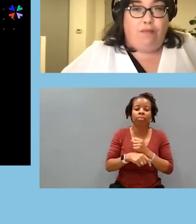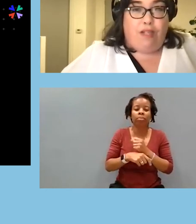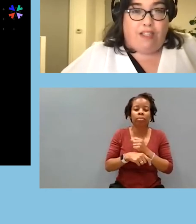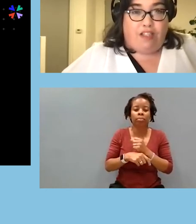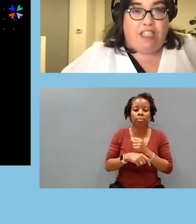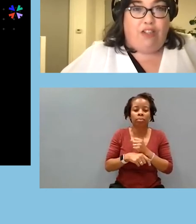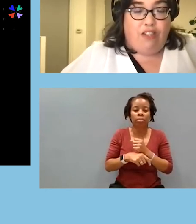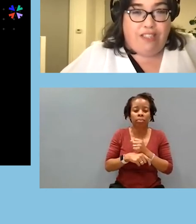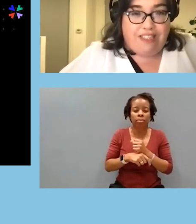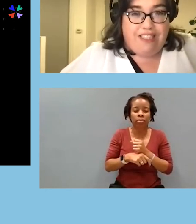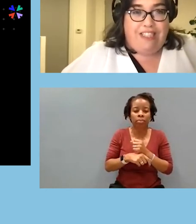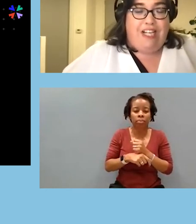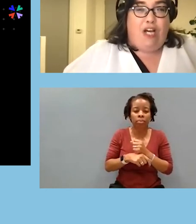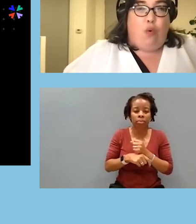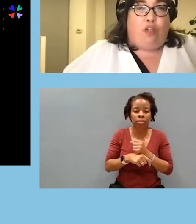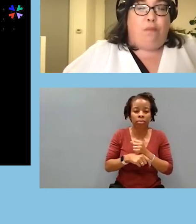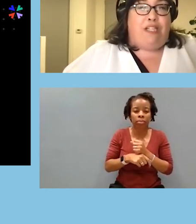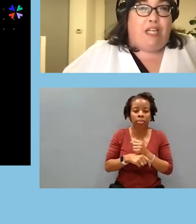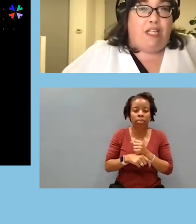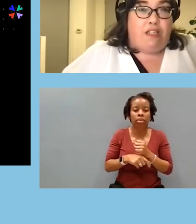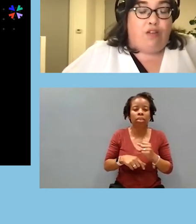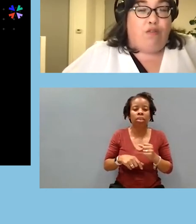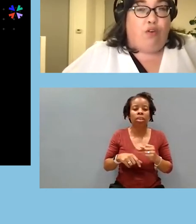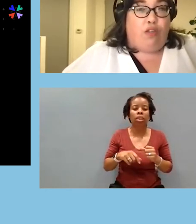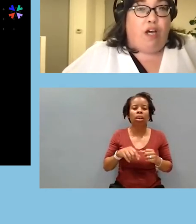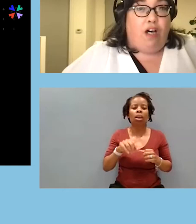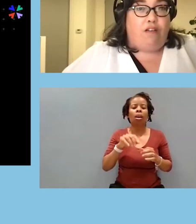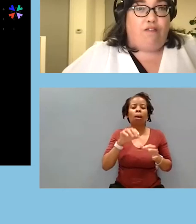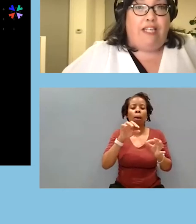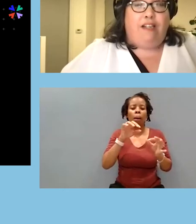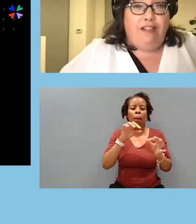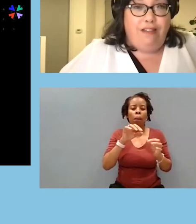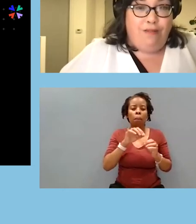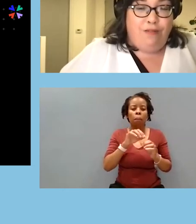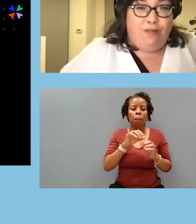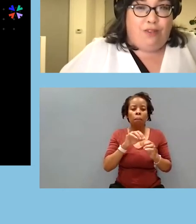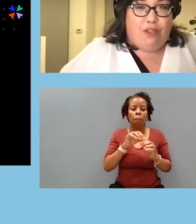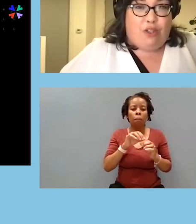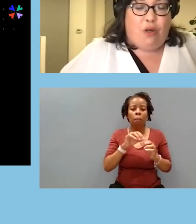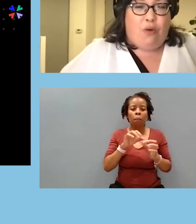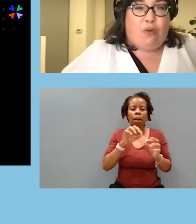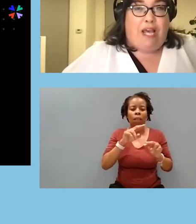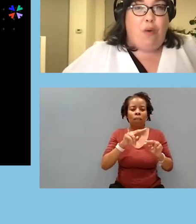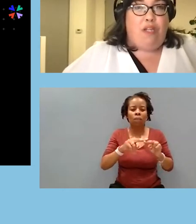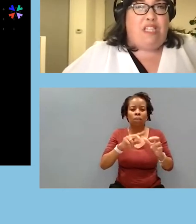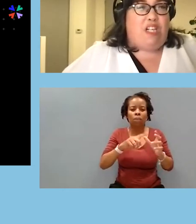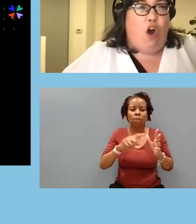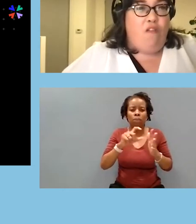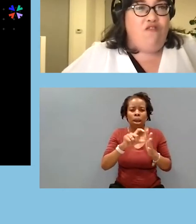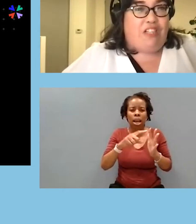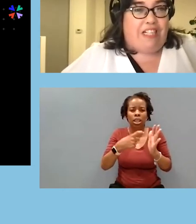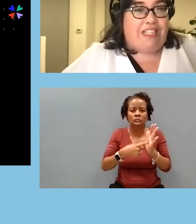Vader at the Theorist was mistaken for Dark Vader. So there were